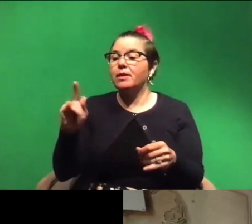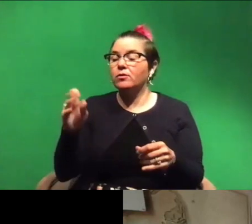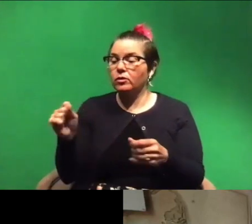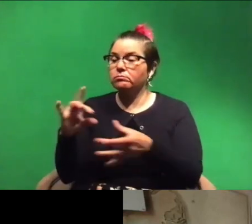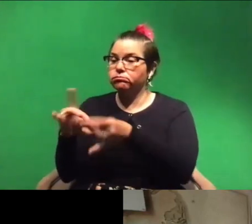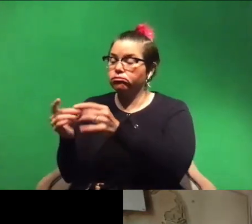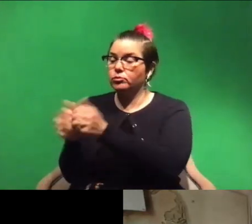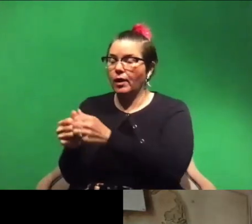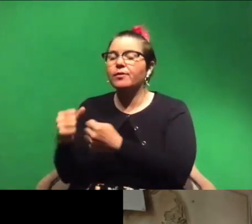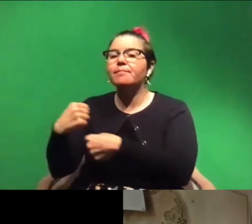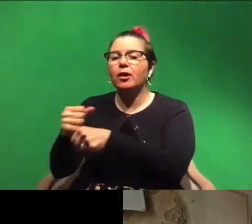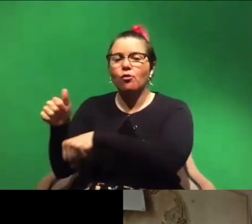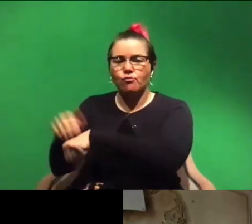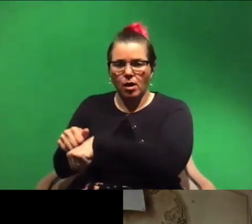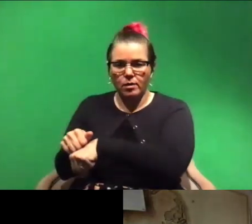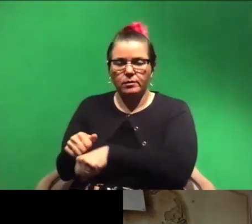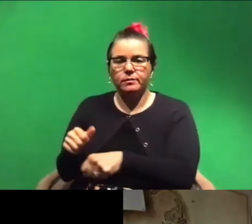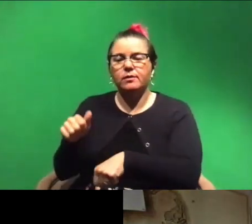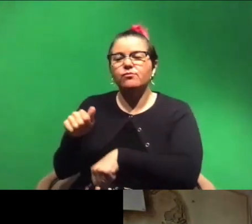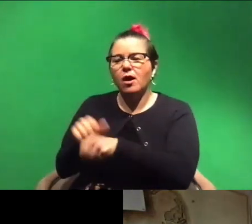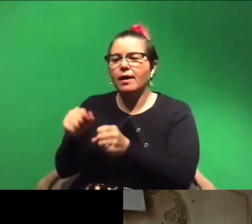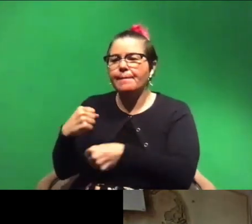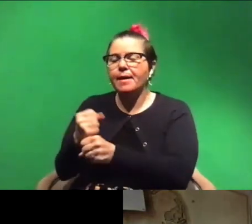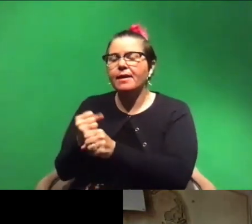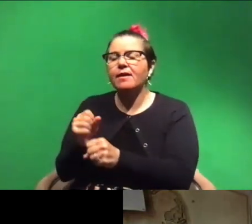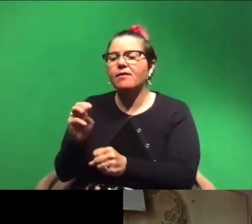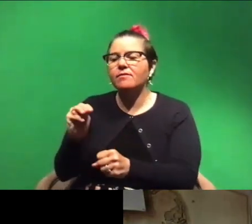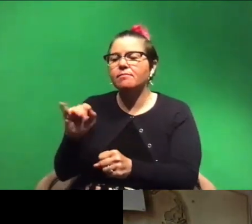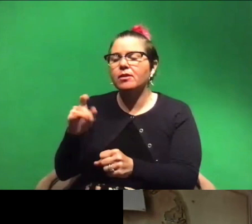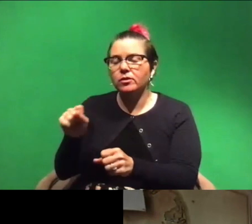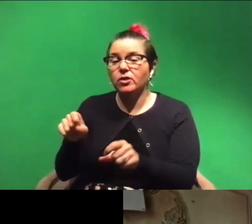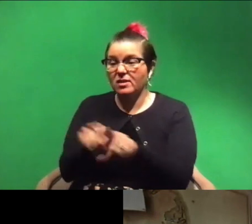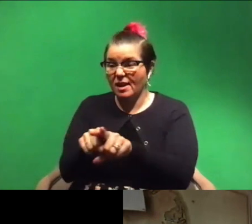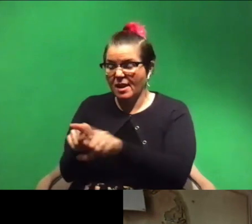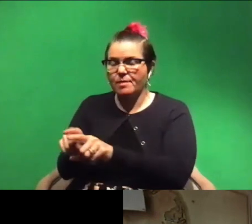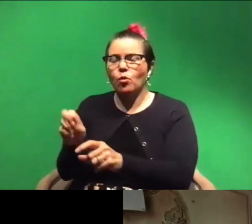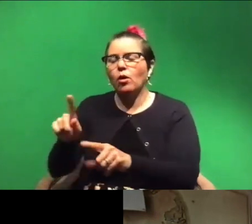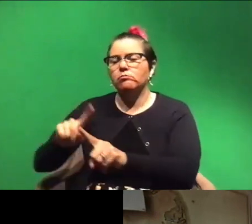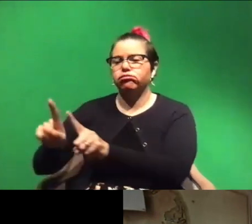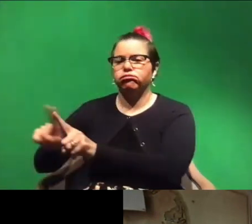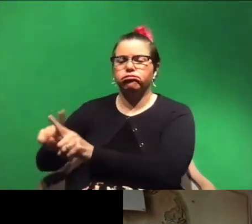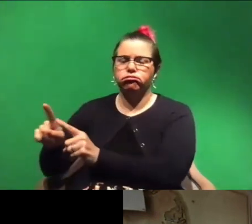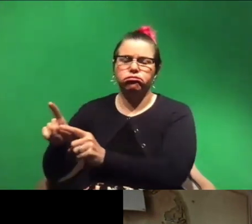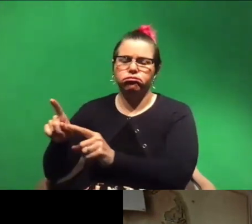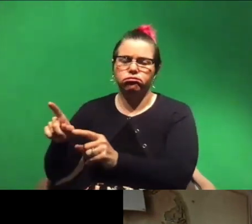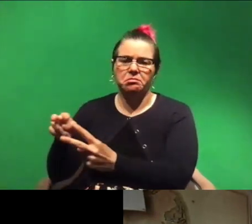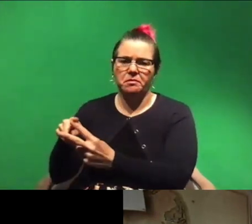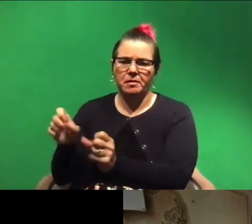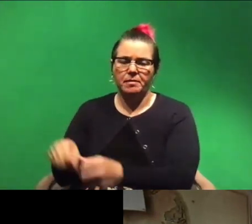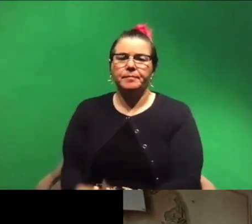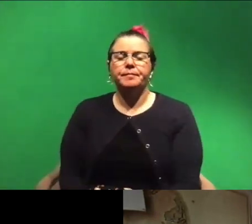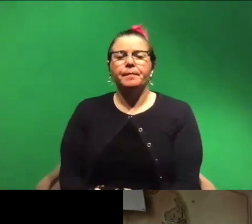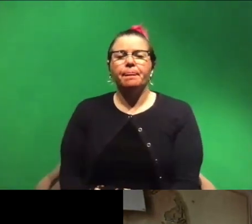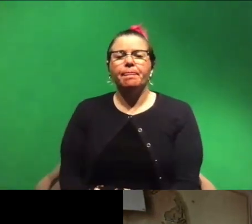a rock. And that rock can be made of minerals that are all the same or lots of different ones. And that's kind of